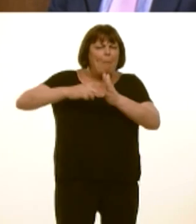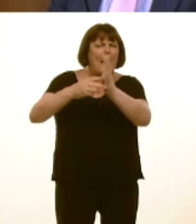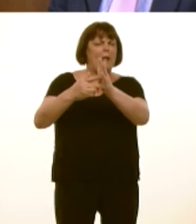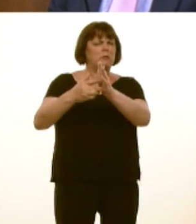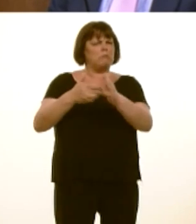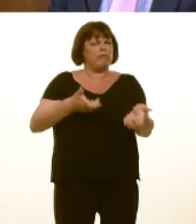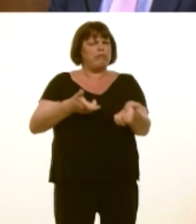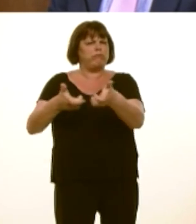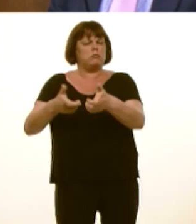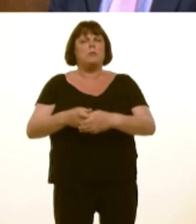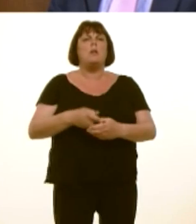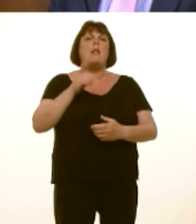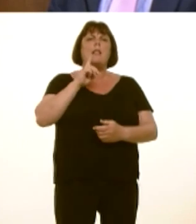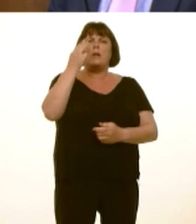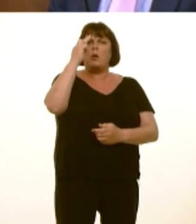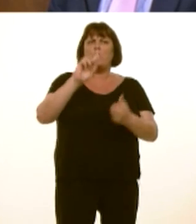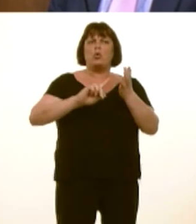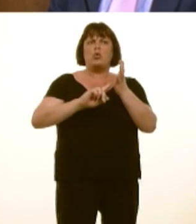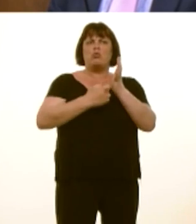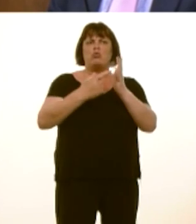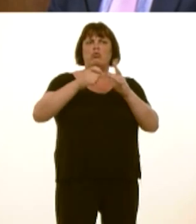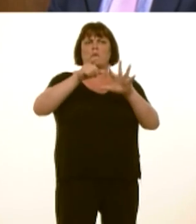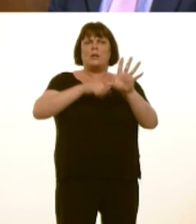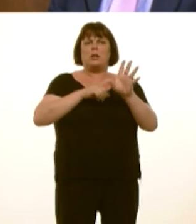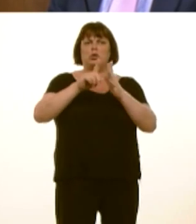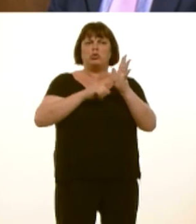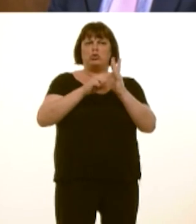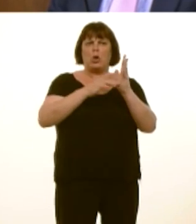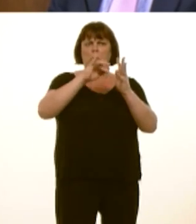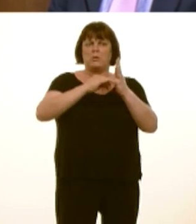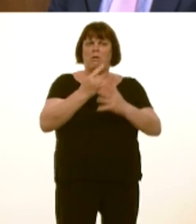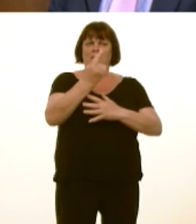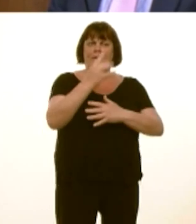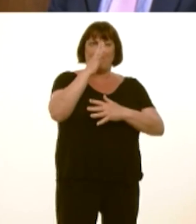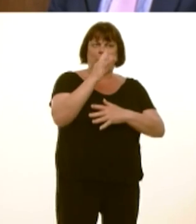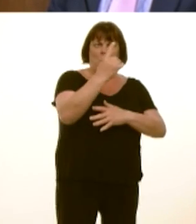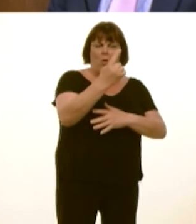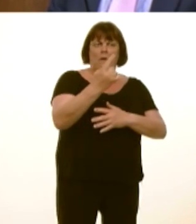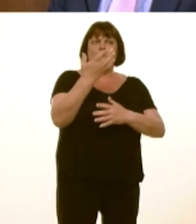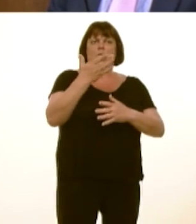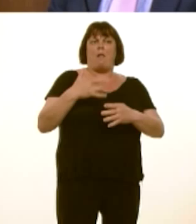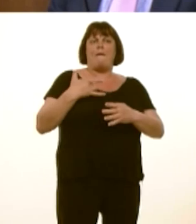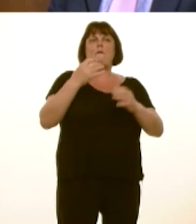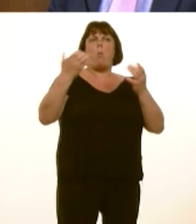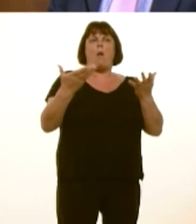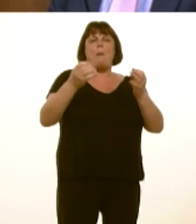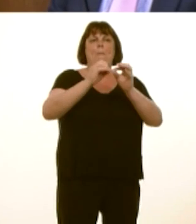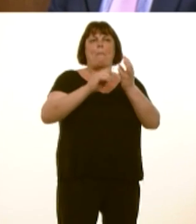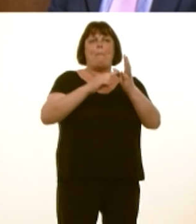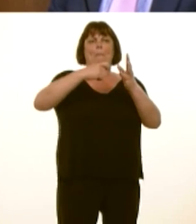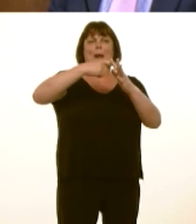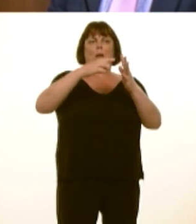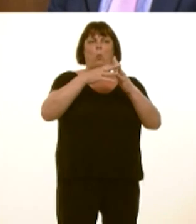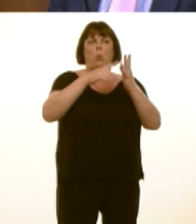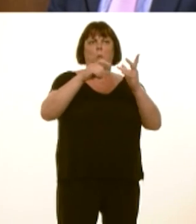Trudy Jones, who was 51 years old and from Blackwood, was on holiday with friends, and she is thought to have been on the beach